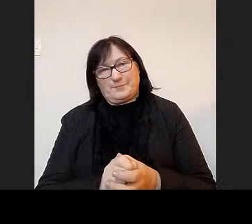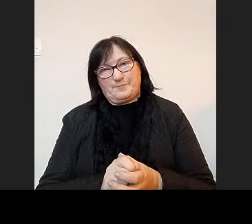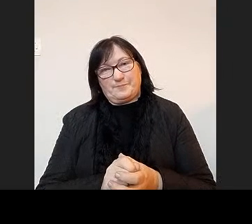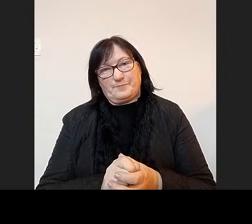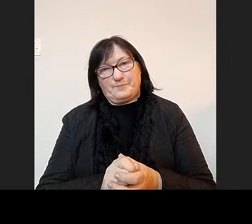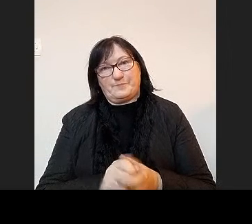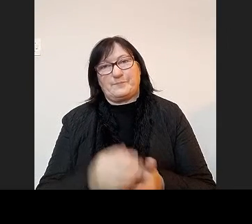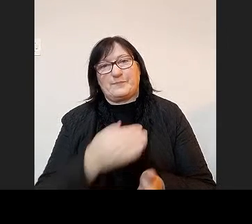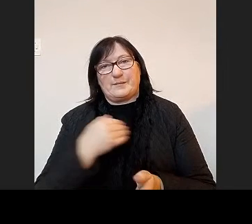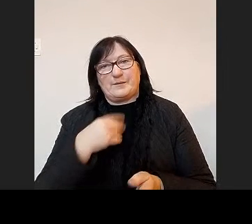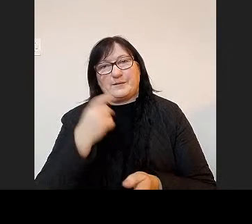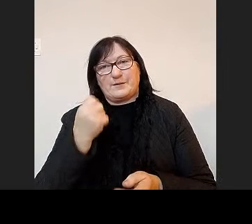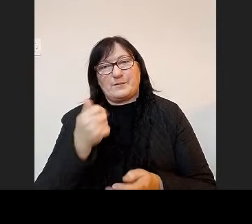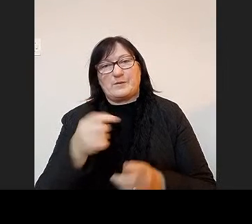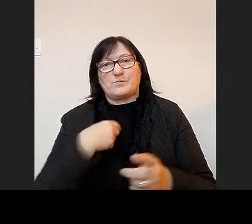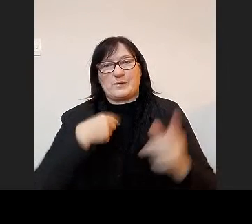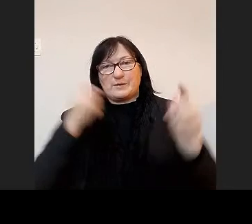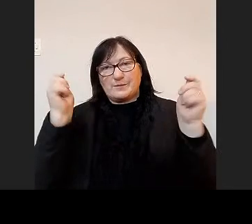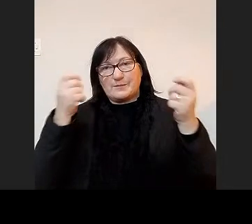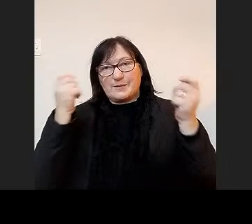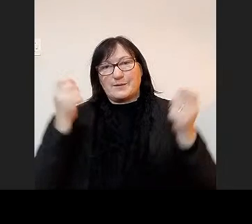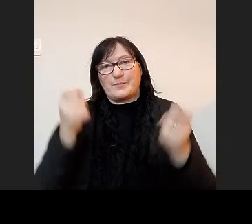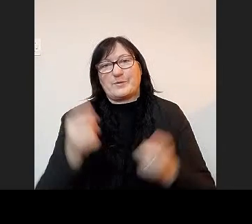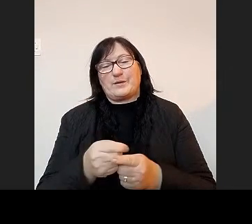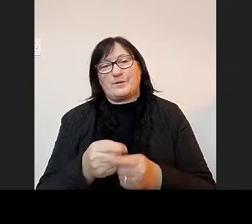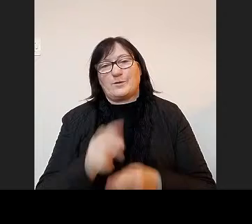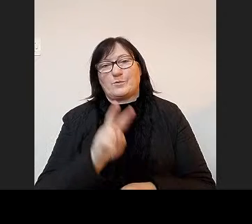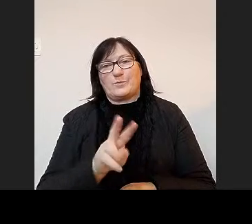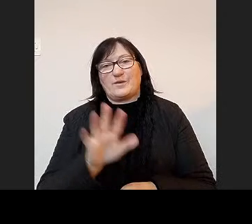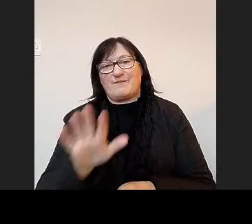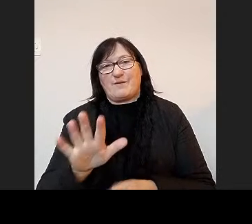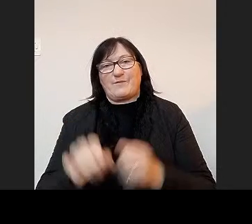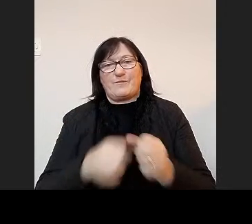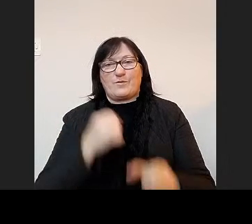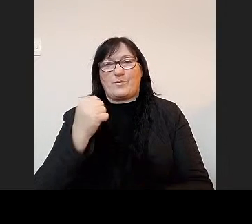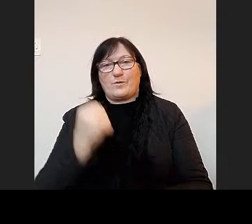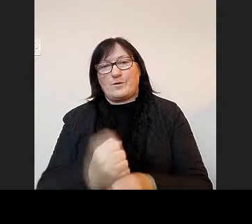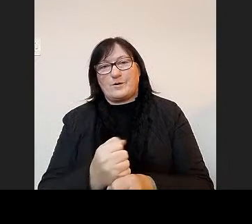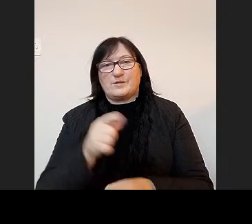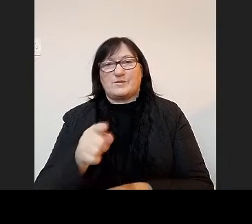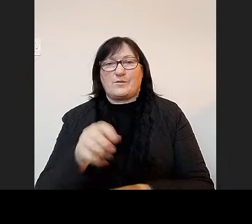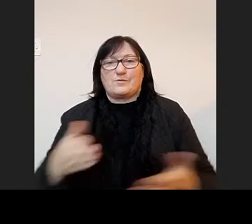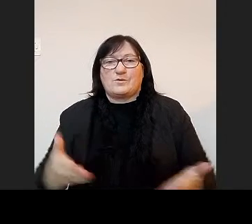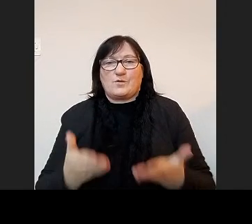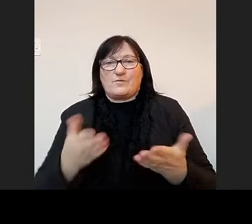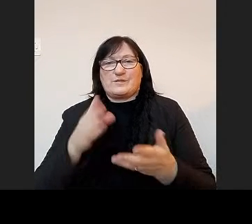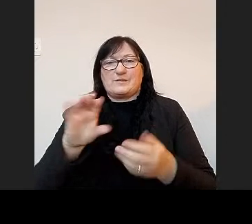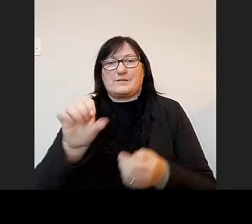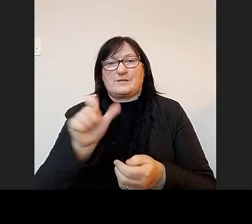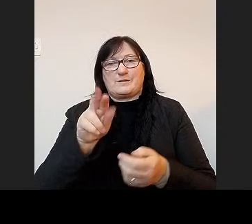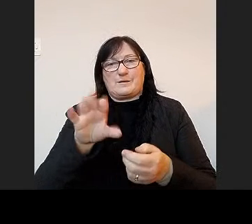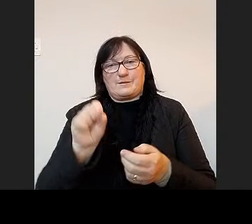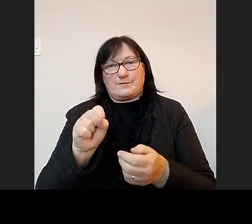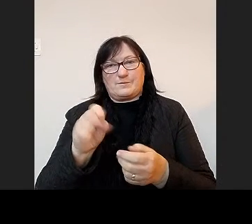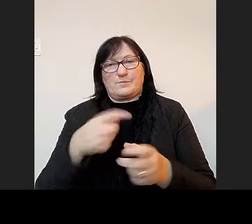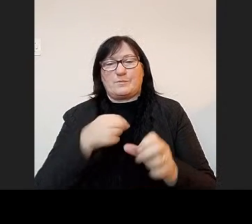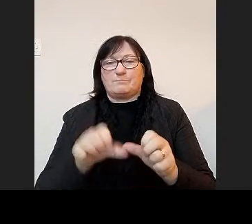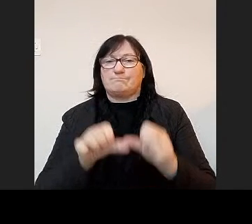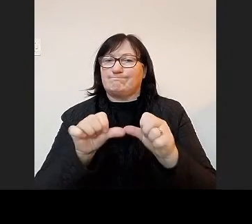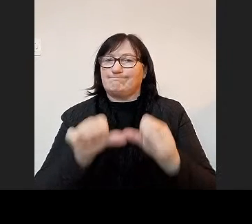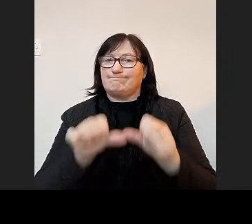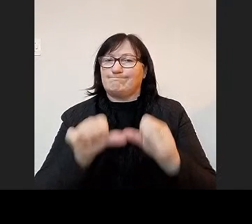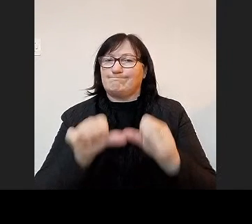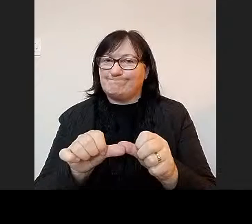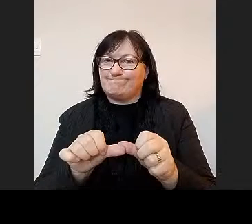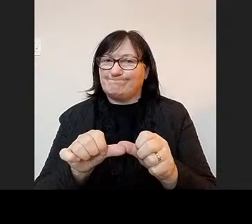we celebrate 25 years of service here in SARS, we will continue being obsessed with